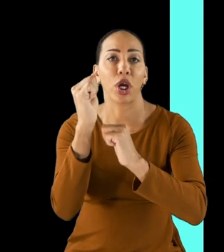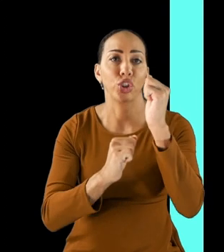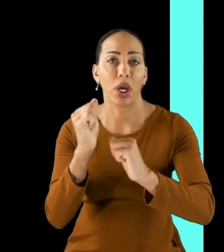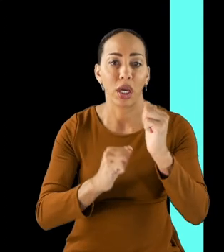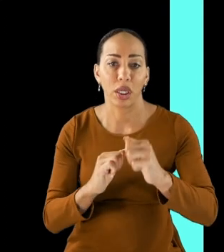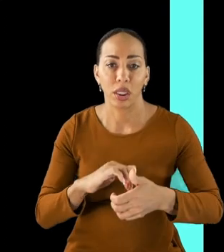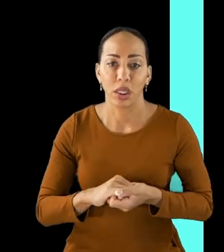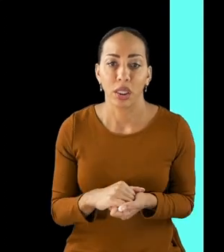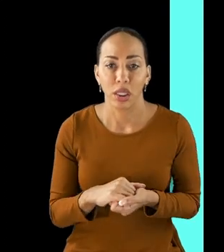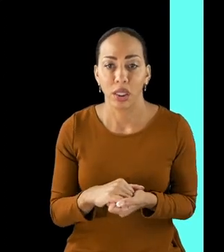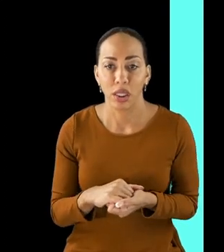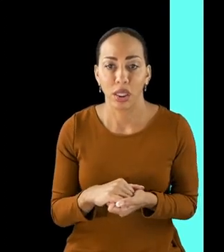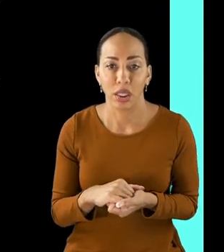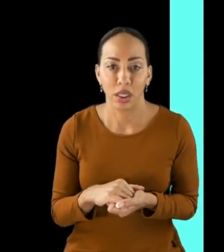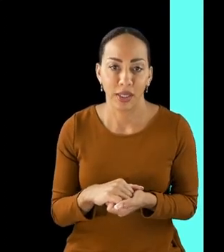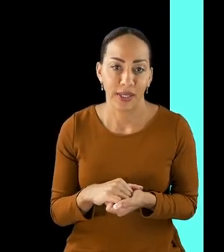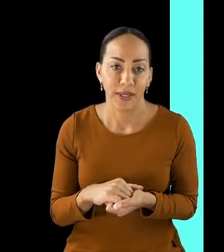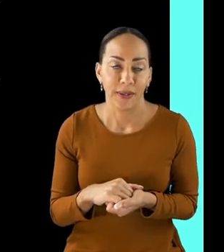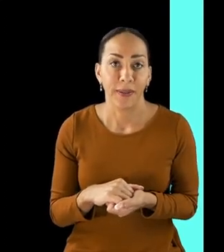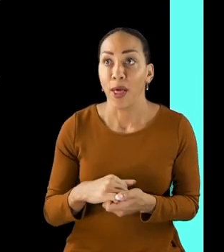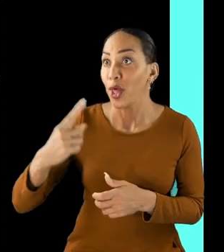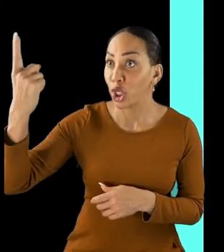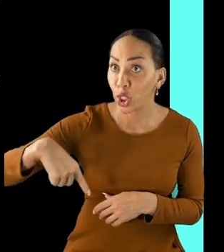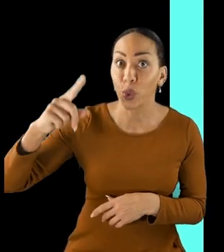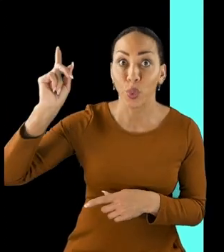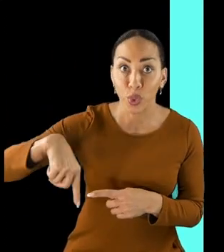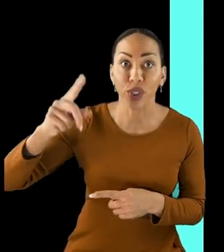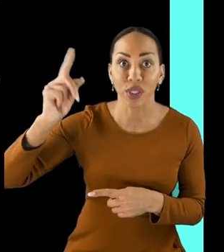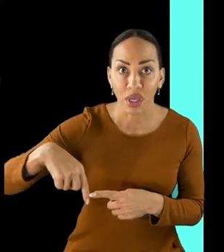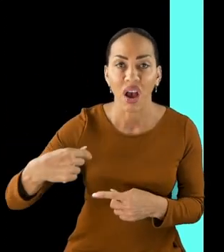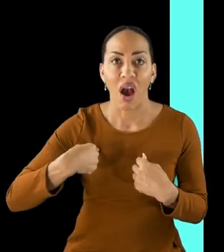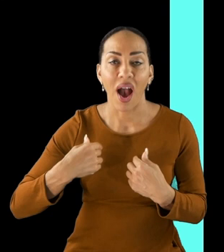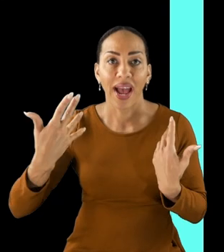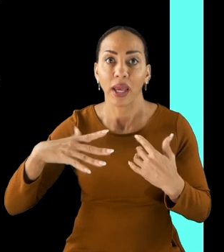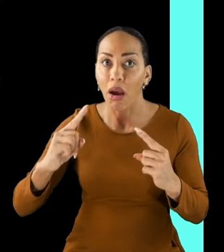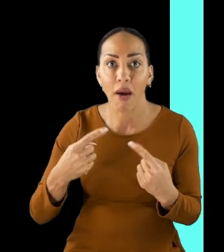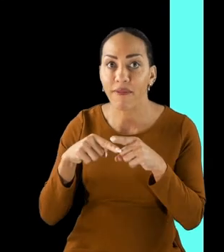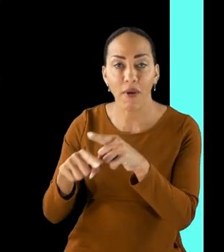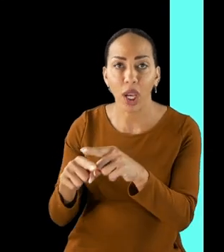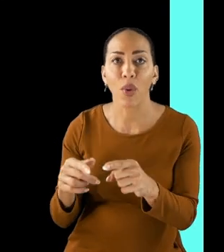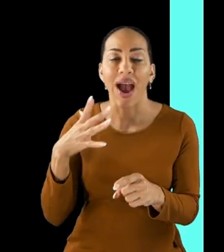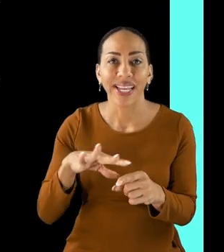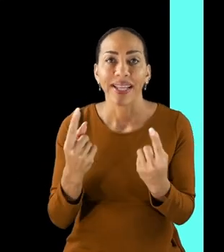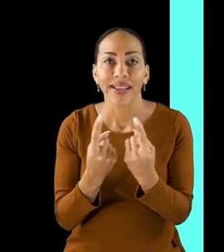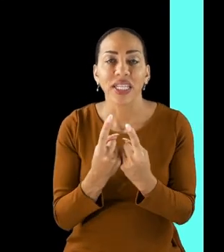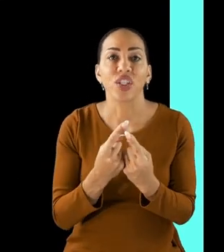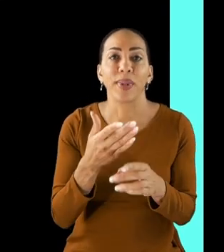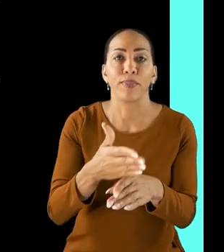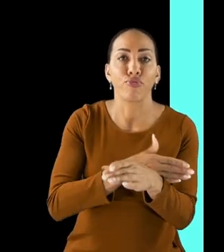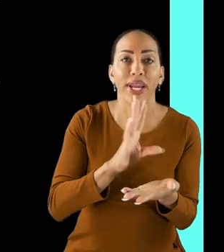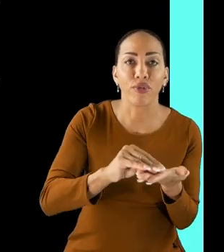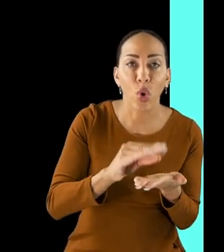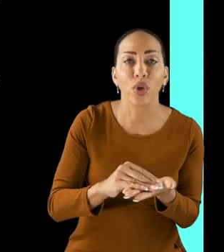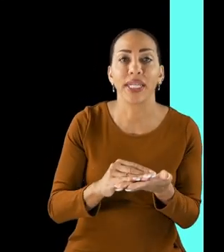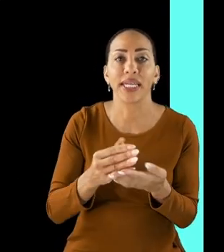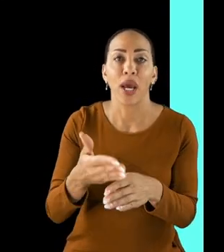I can't have the cues follow where I am. I have to be in time with anything that's been pre-recorded and preset. And then